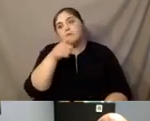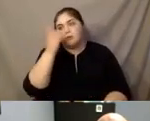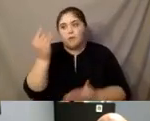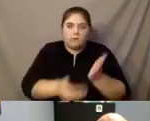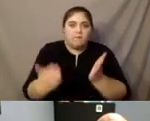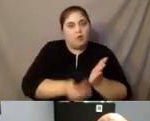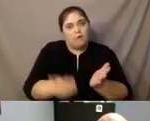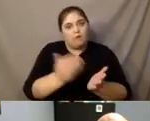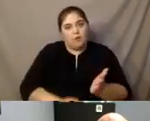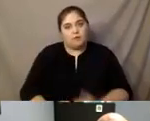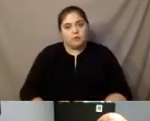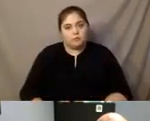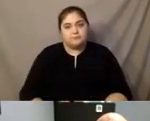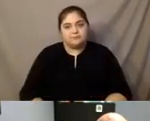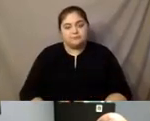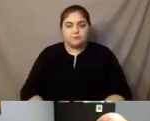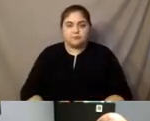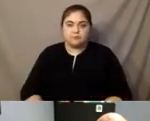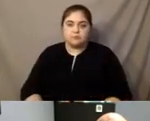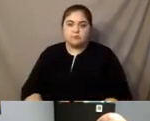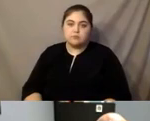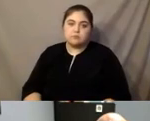again. Next slide.